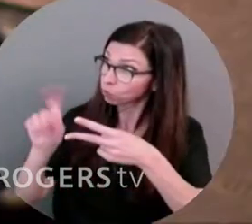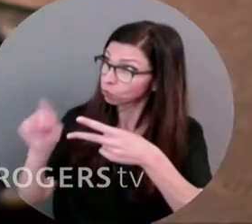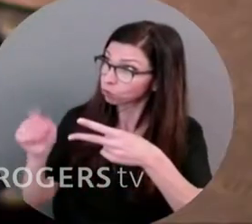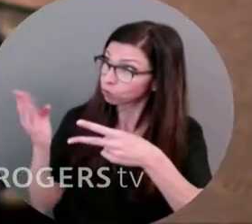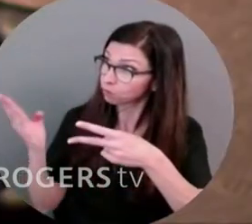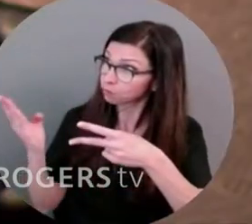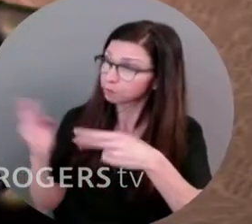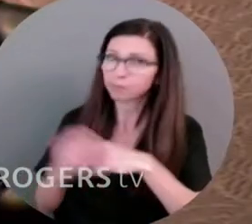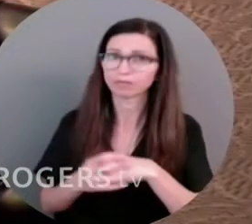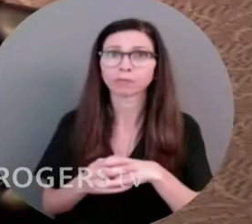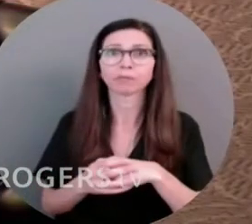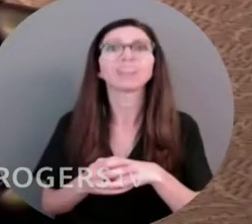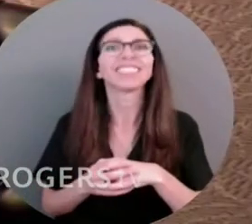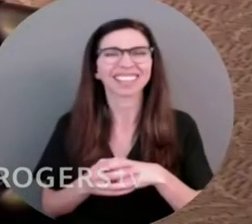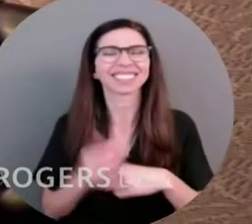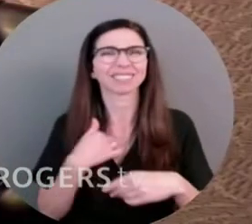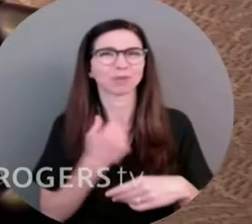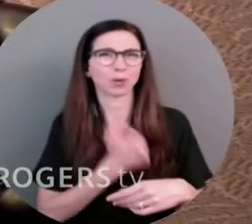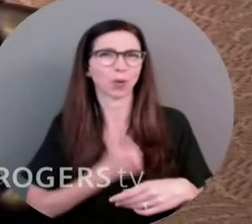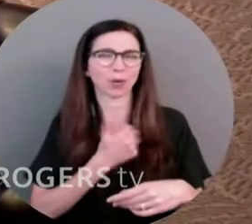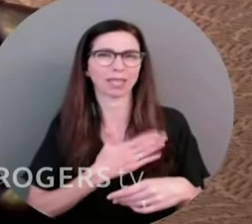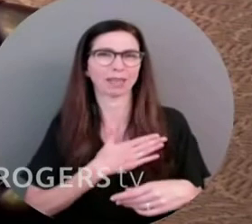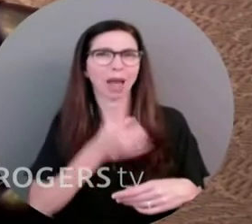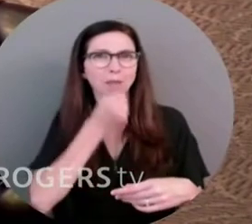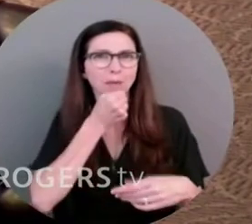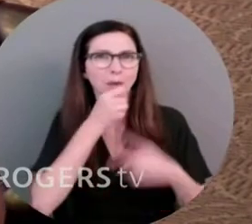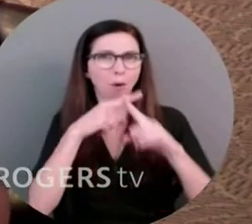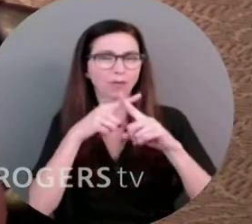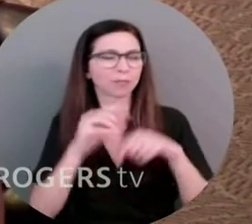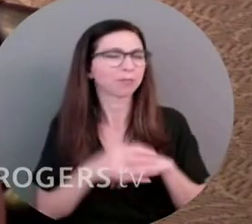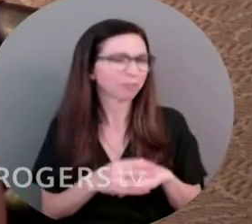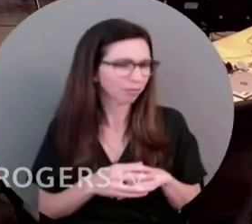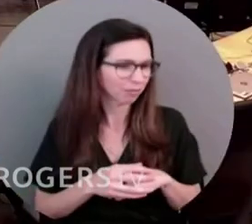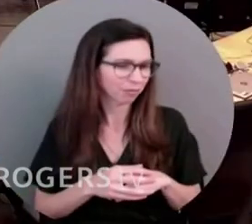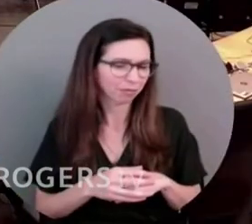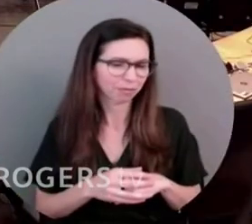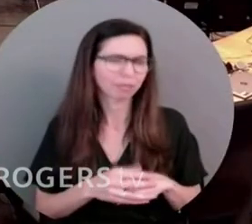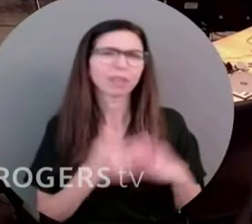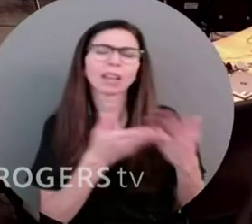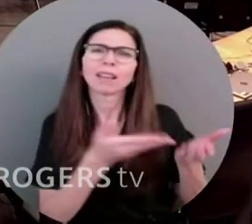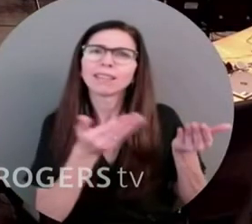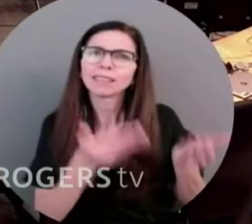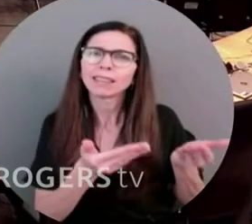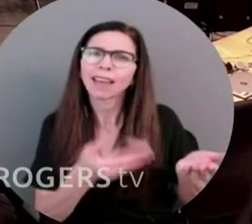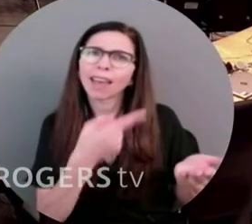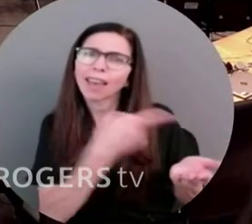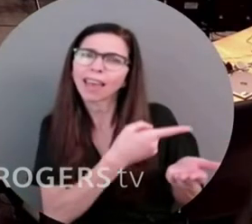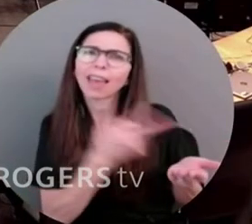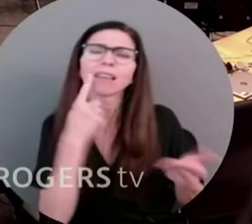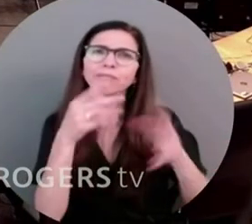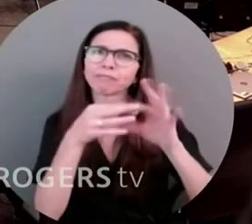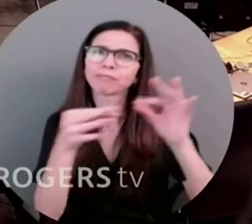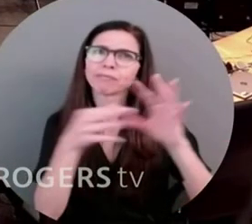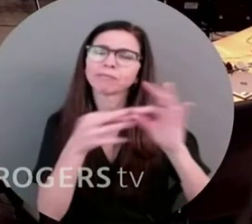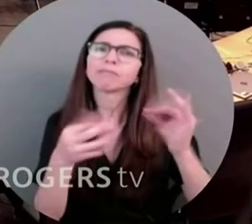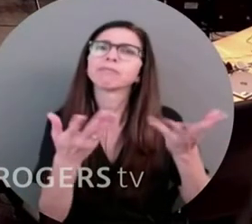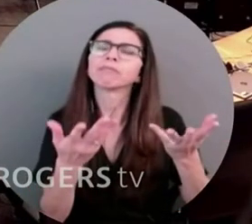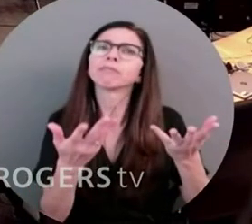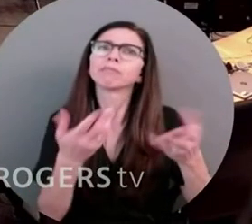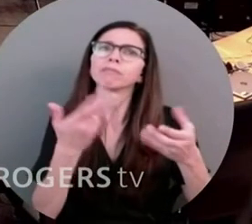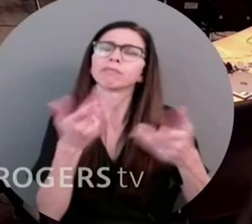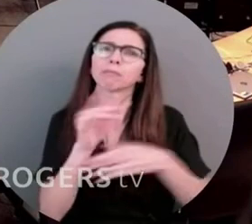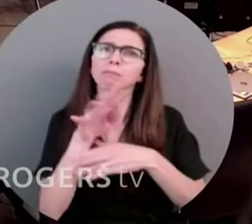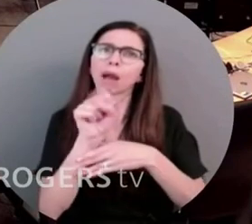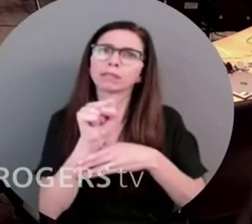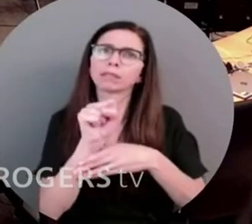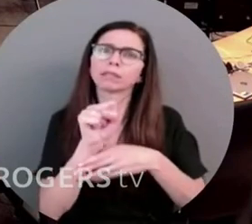Oh, sorry, I was on mute. Mr. Manconi said today that transit ridership the last 2 weeks has started to increase. I know there's going